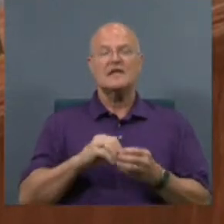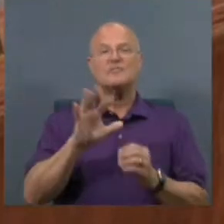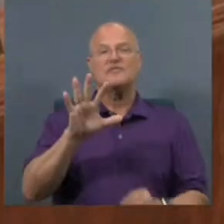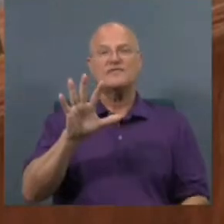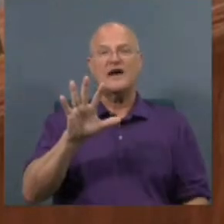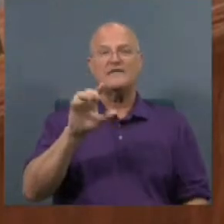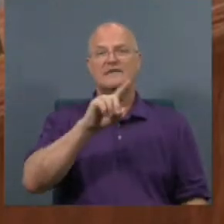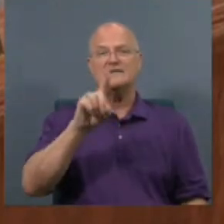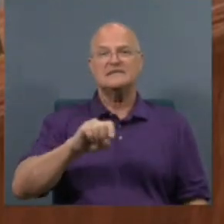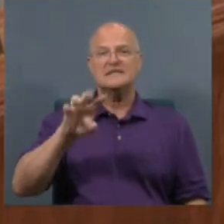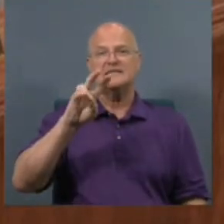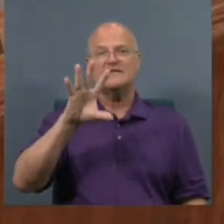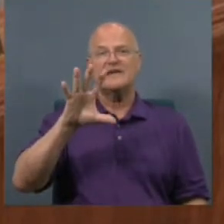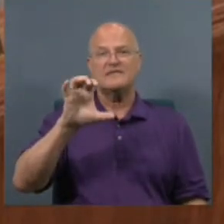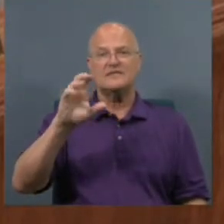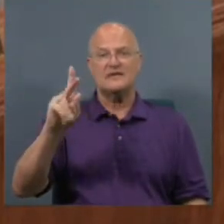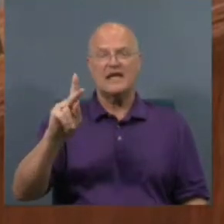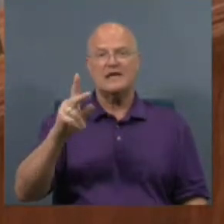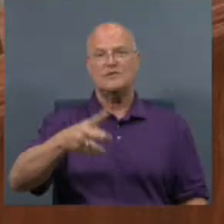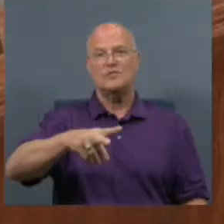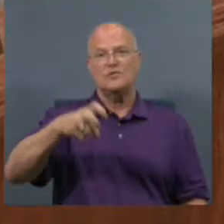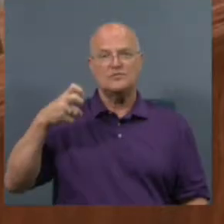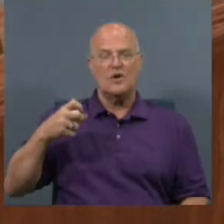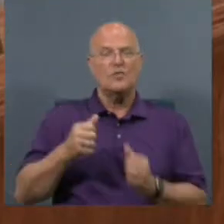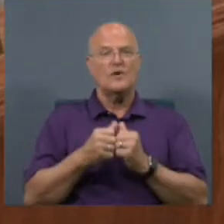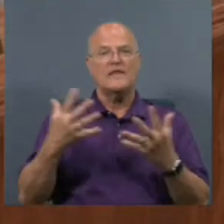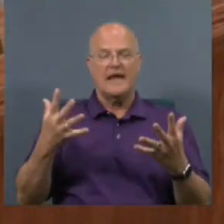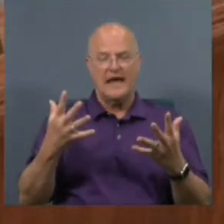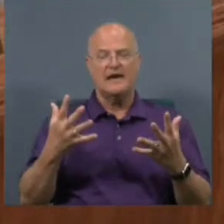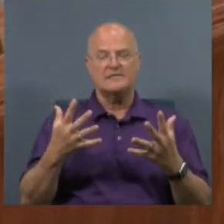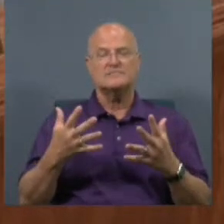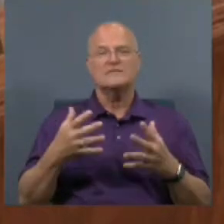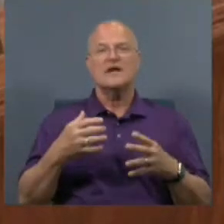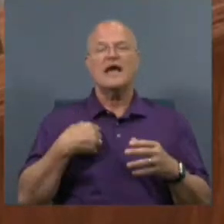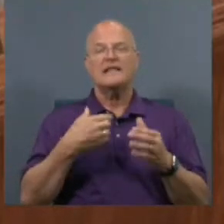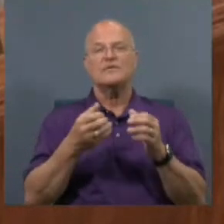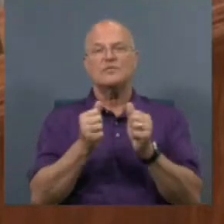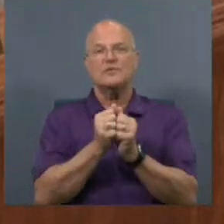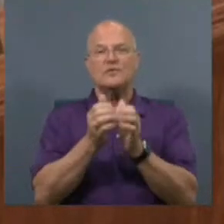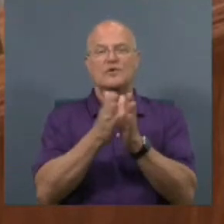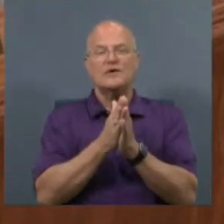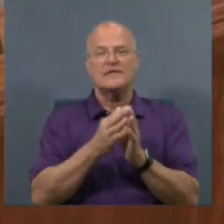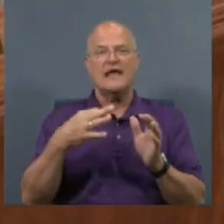5, Z7500K is being withdrawn without prejudice at the request of the applicant.